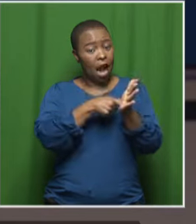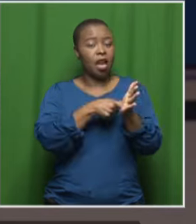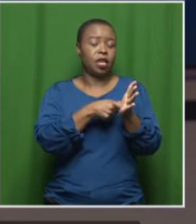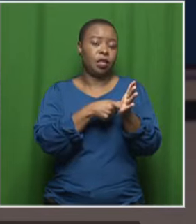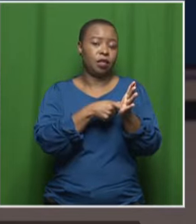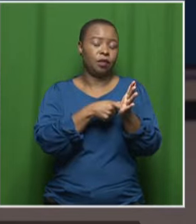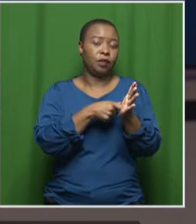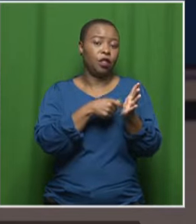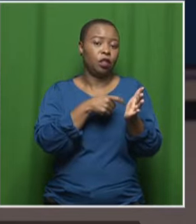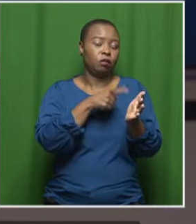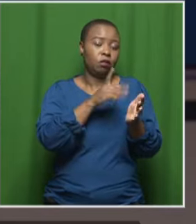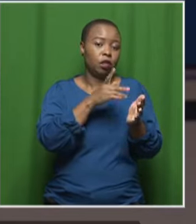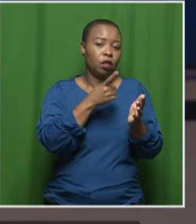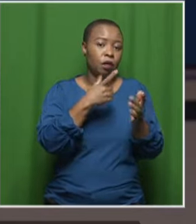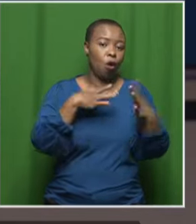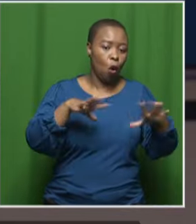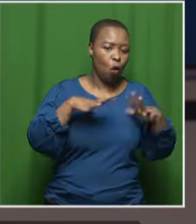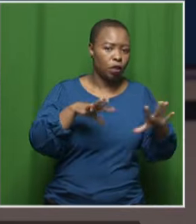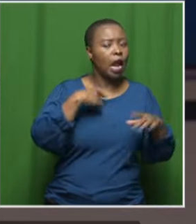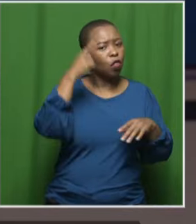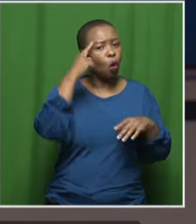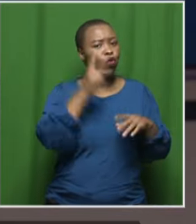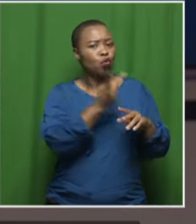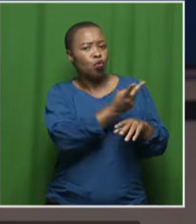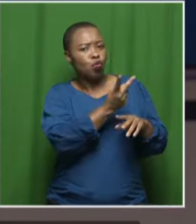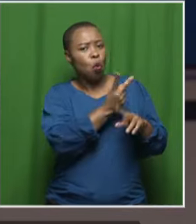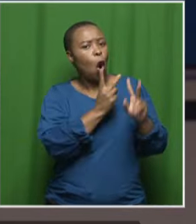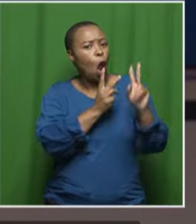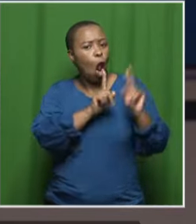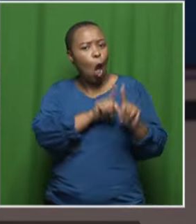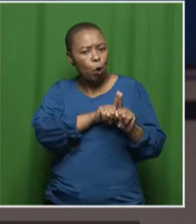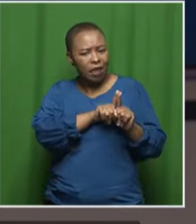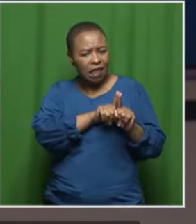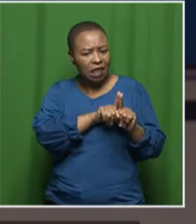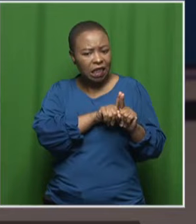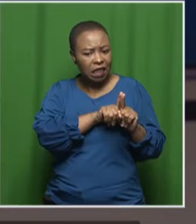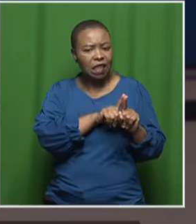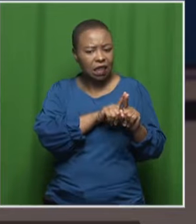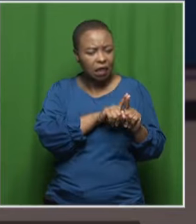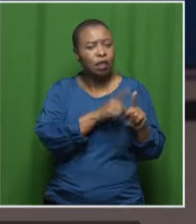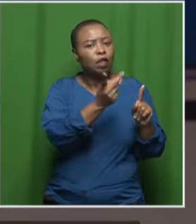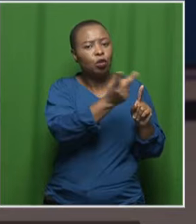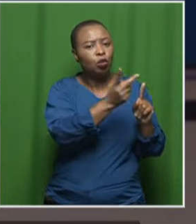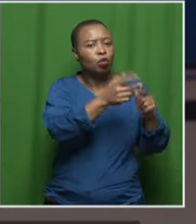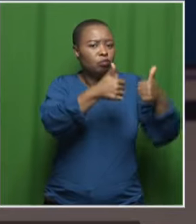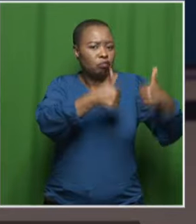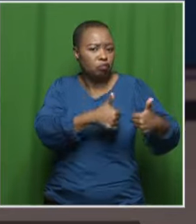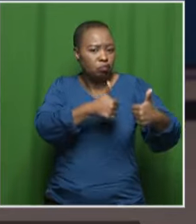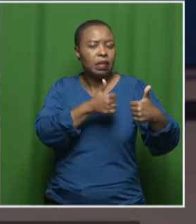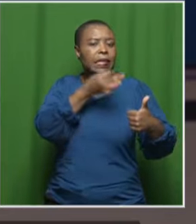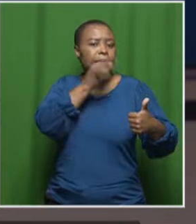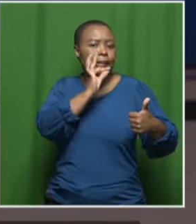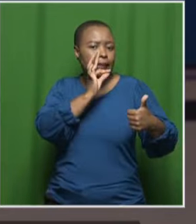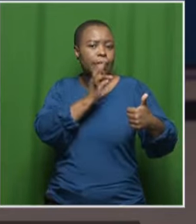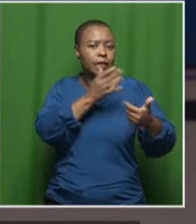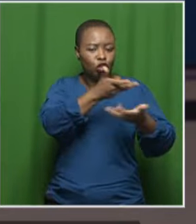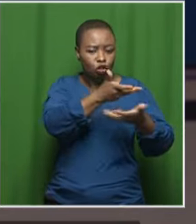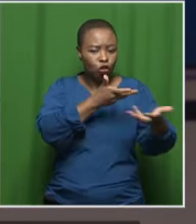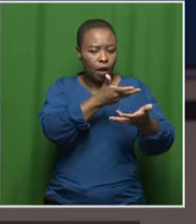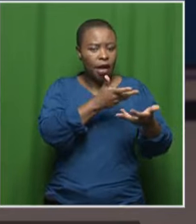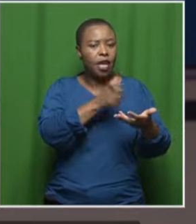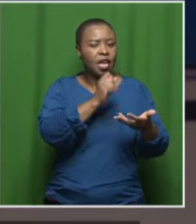and my mother, at least I thought they were very close, you know, but, and they would sit and have, you know, tea once in a while if my mother has time to go